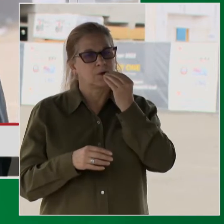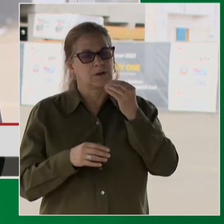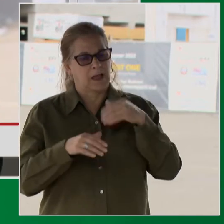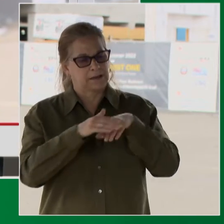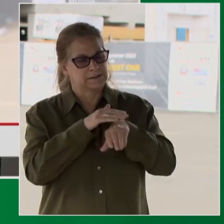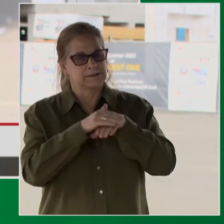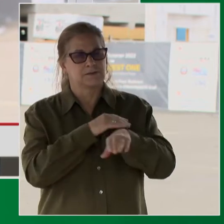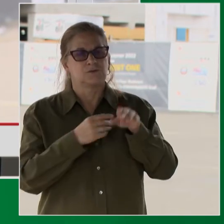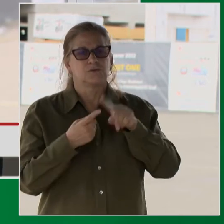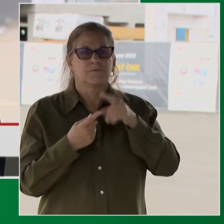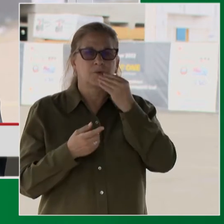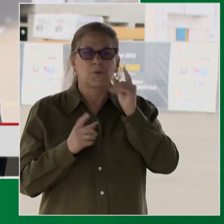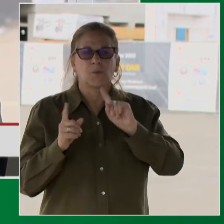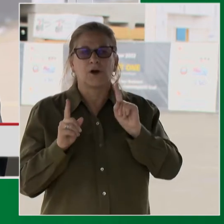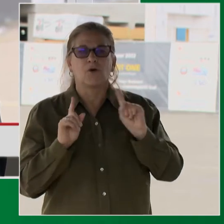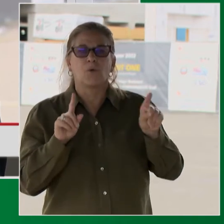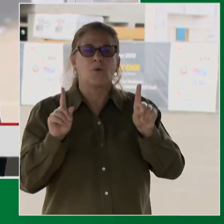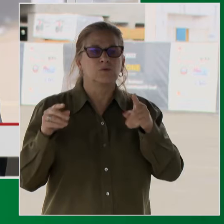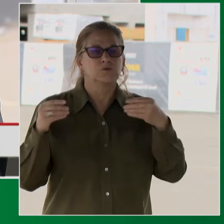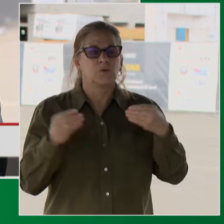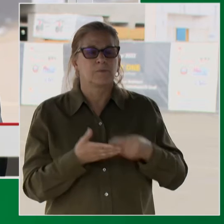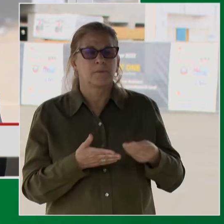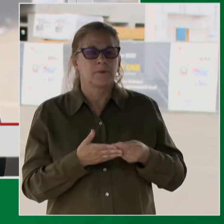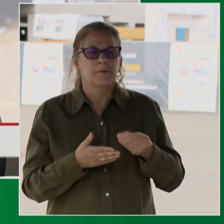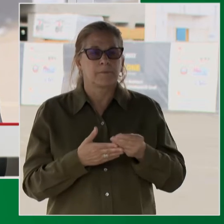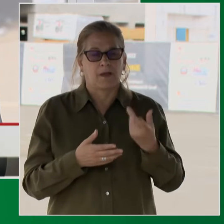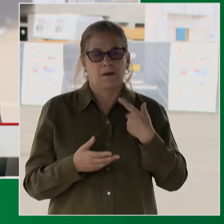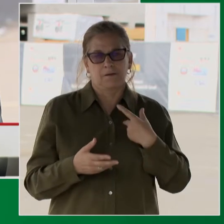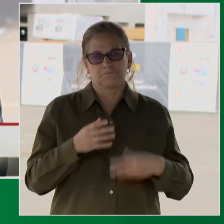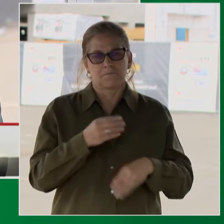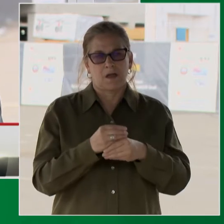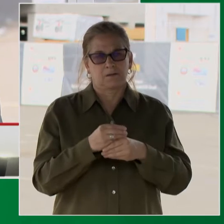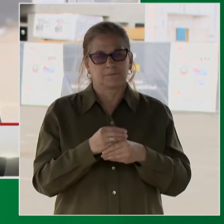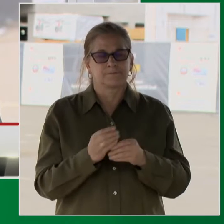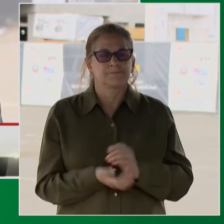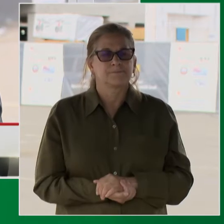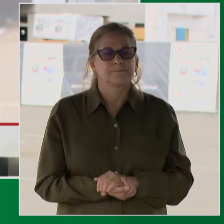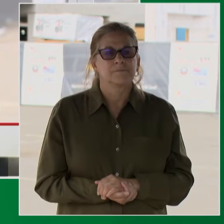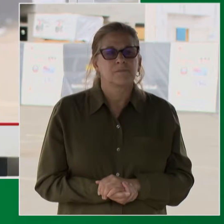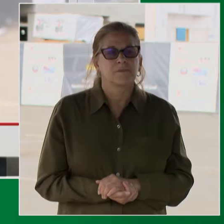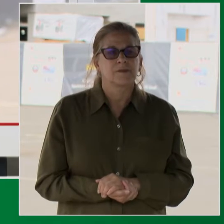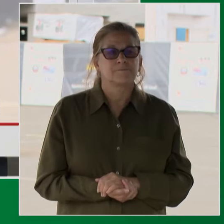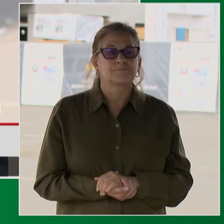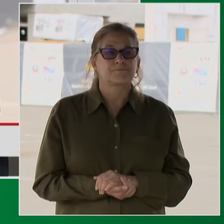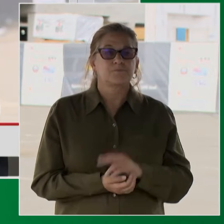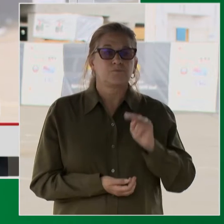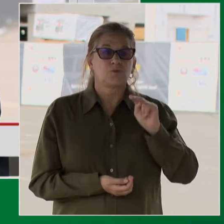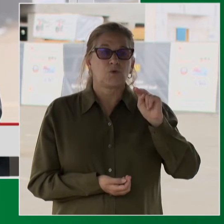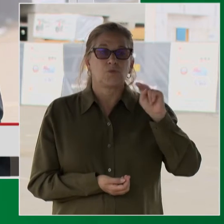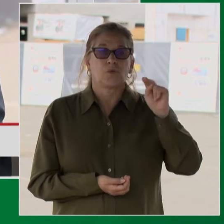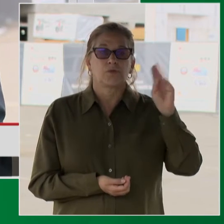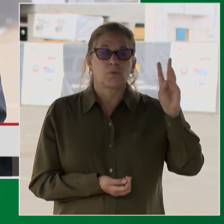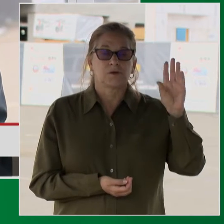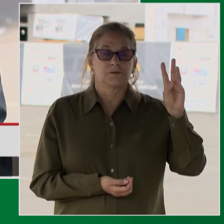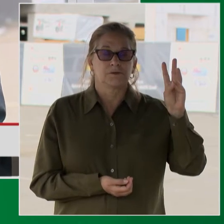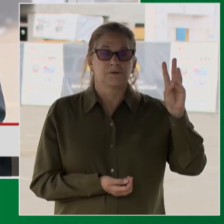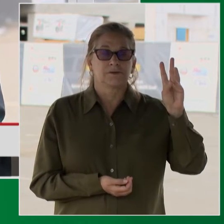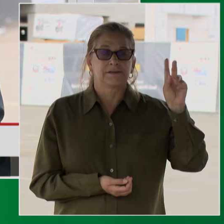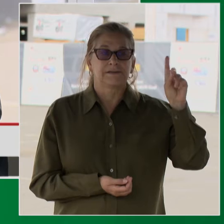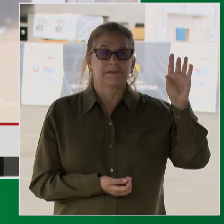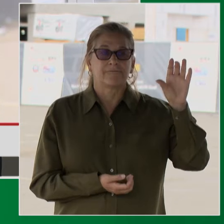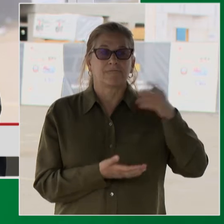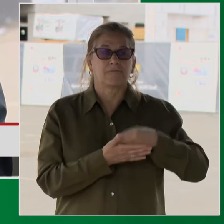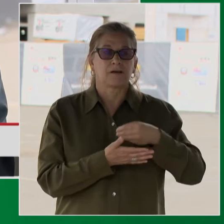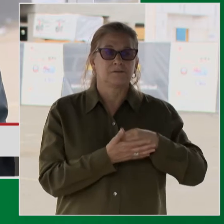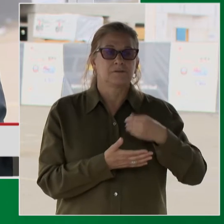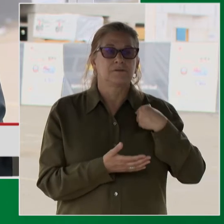and Sabangle mentioned. I'll just add the Norse Dc Fund, which was funded initially this year. The mayor puts an additional